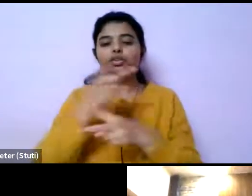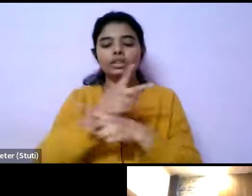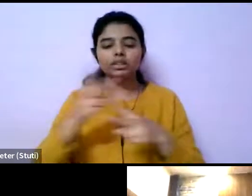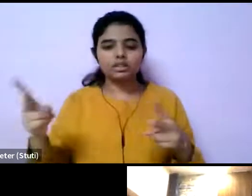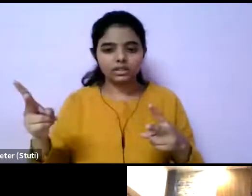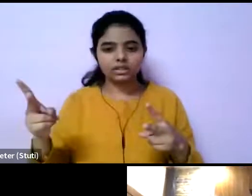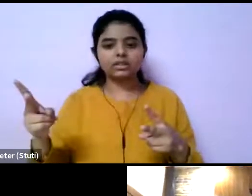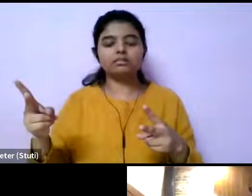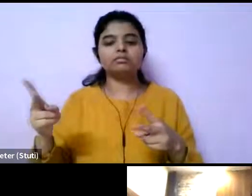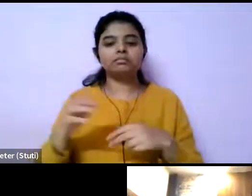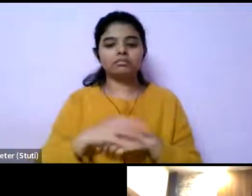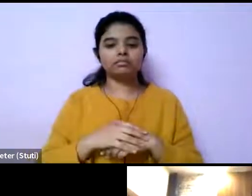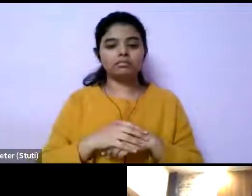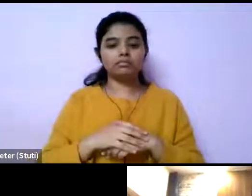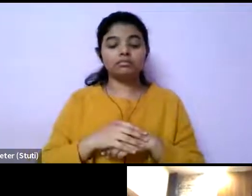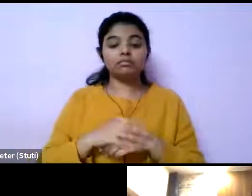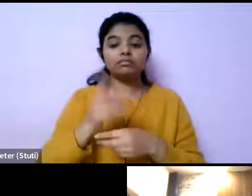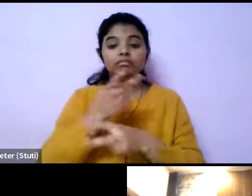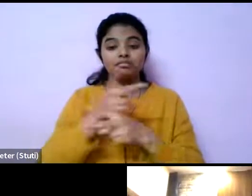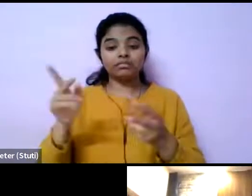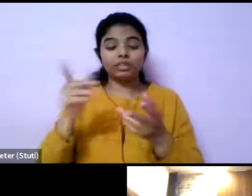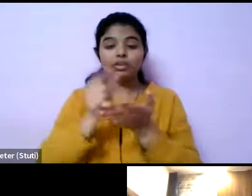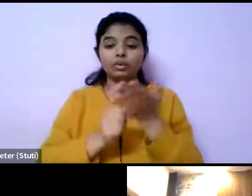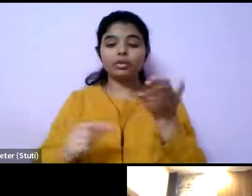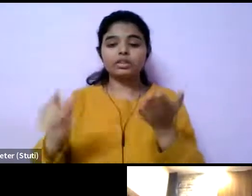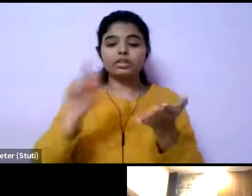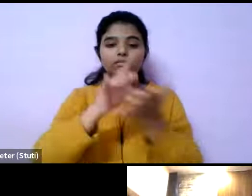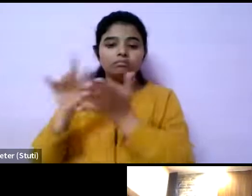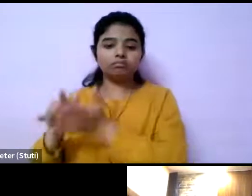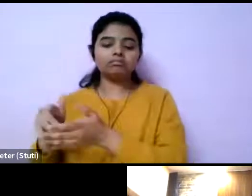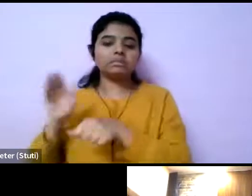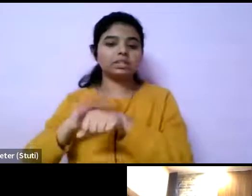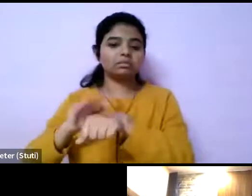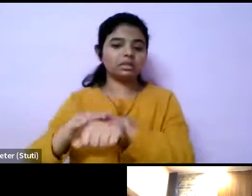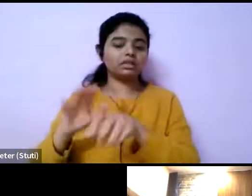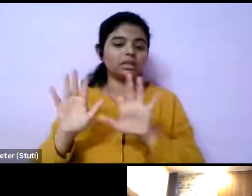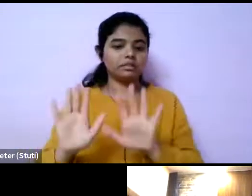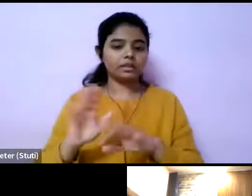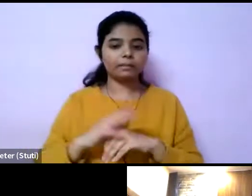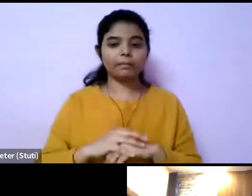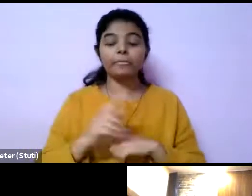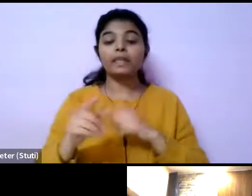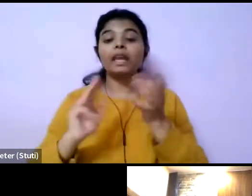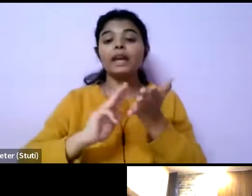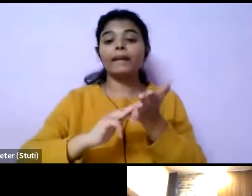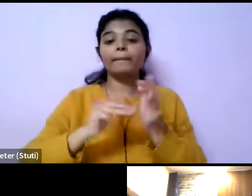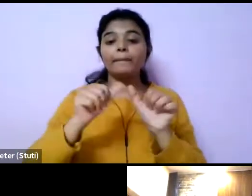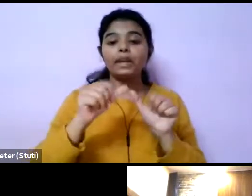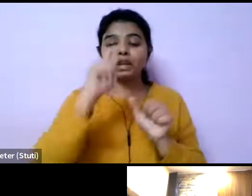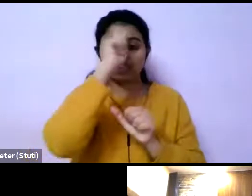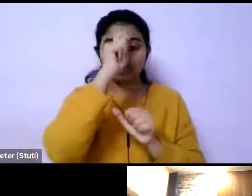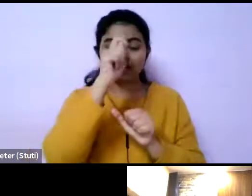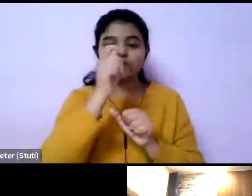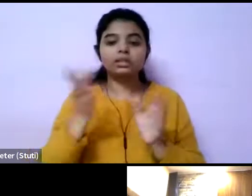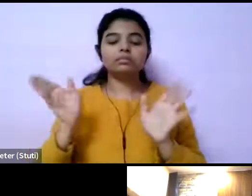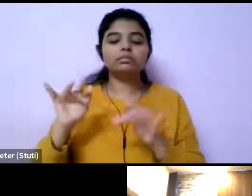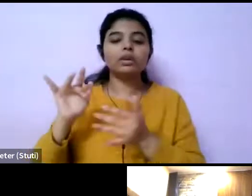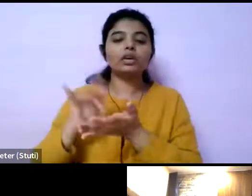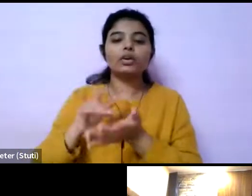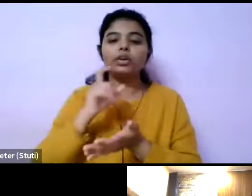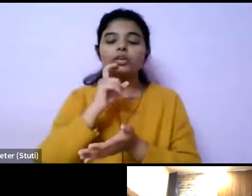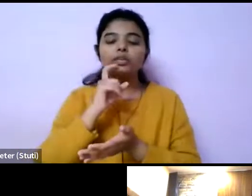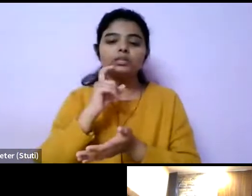Mission, Narendrapur, and Bethune College. He did his MA in English from Presidency